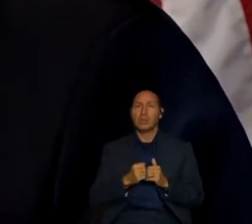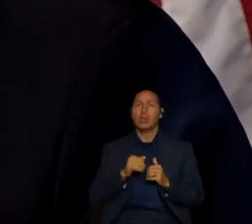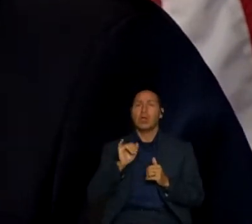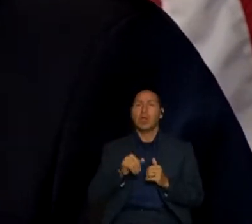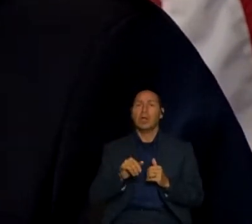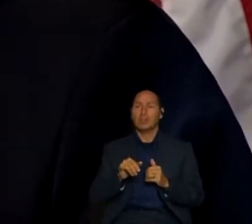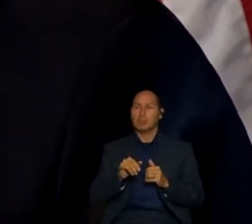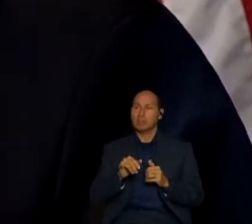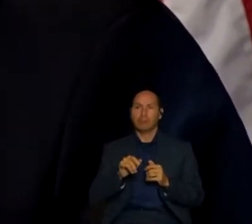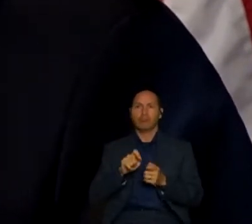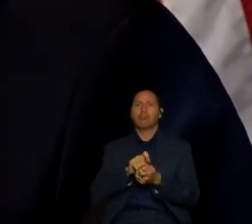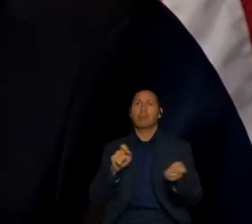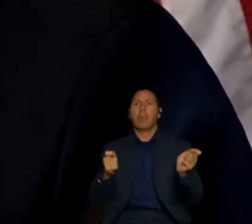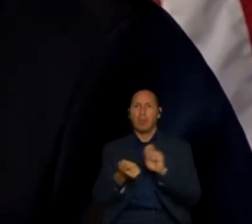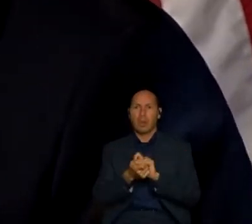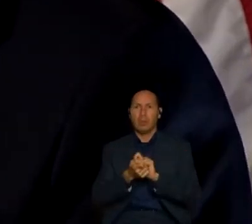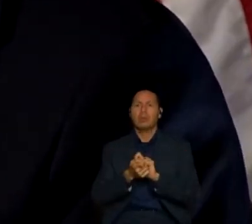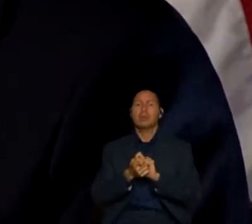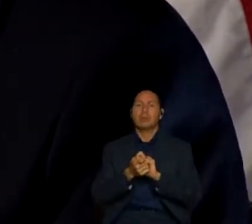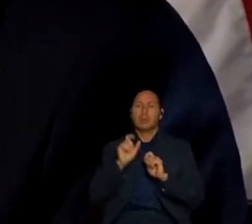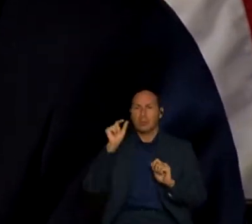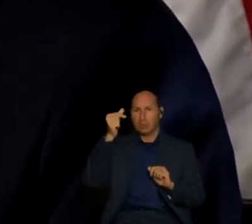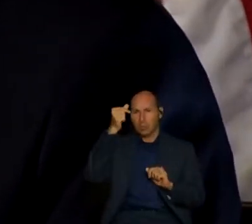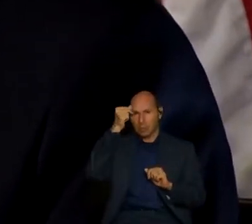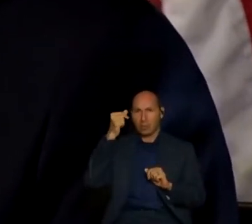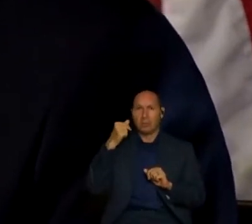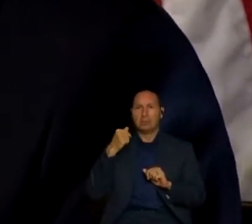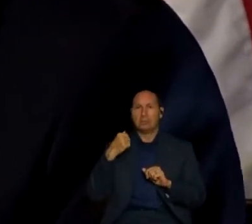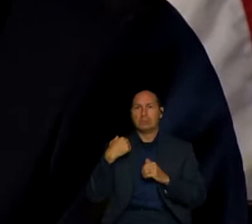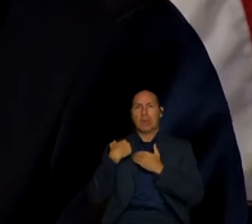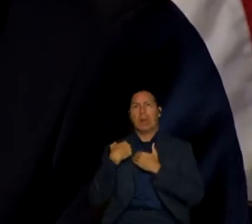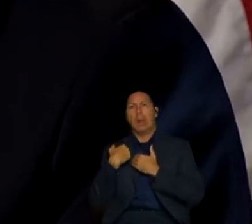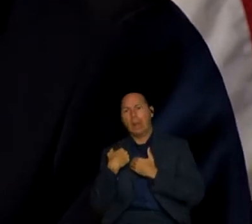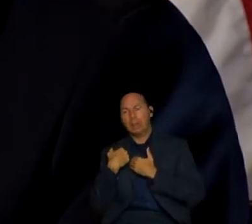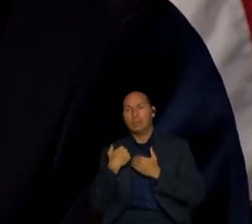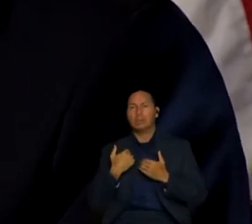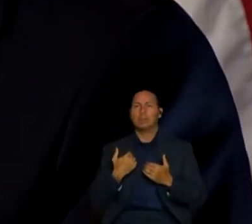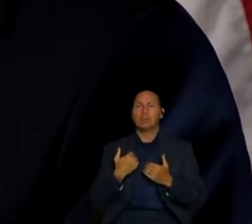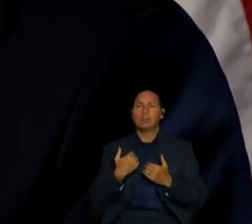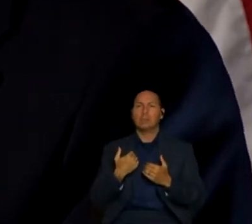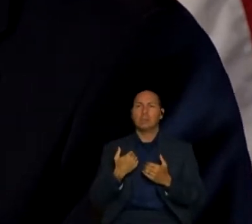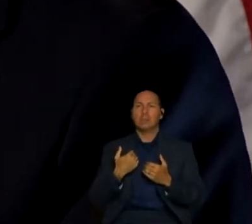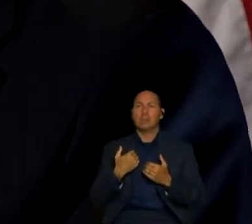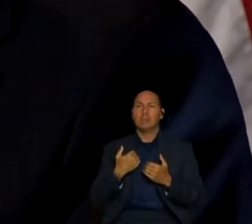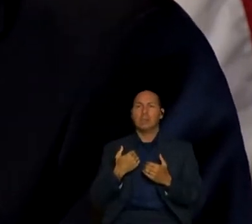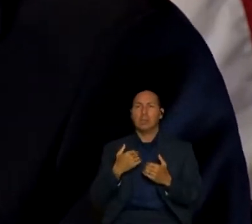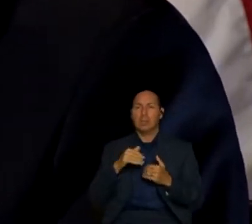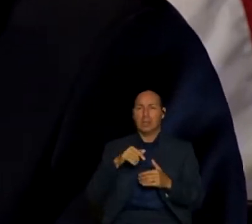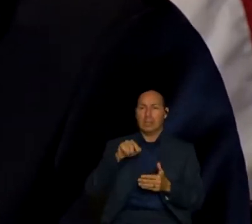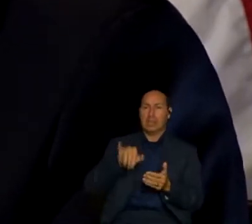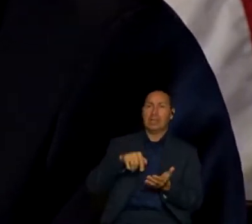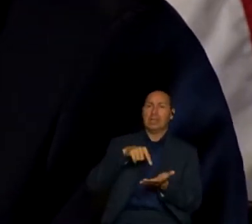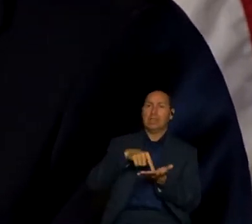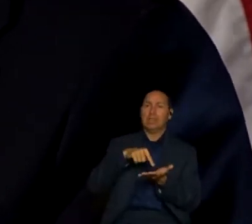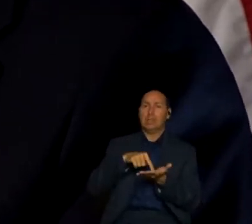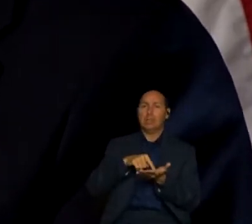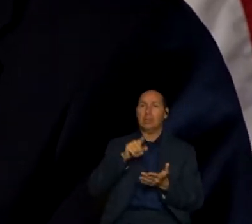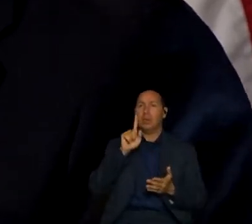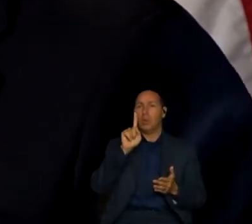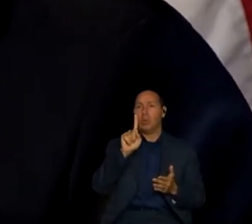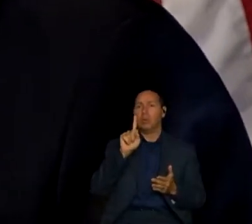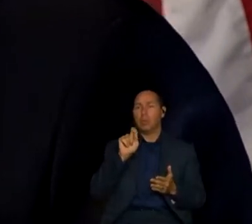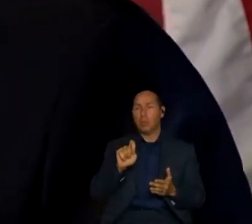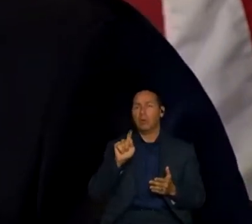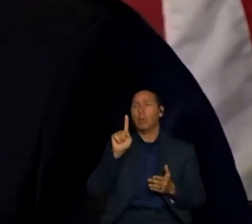reducing the government's crushing debt burden so that the debt will never be more than $1.15